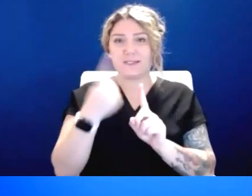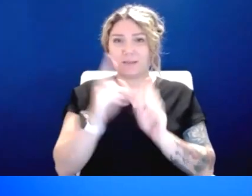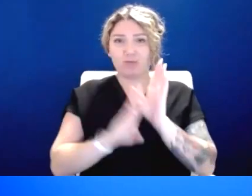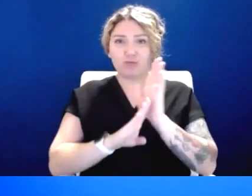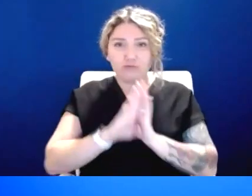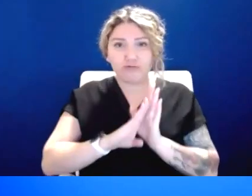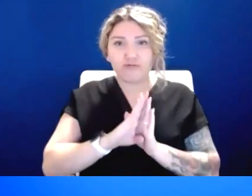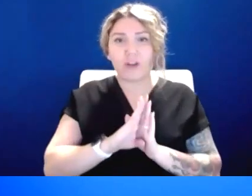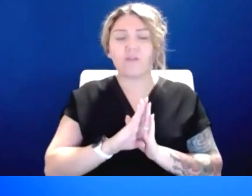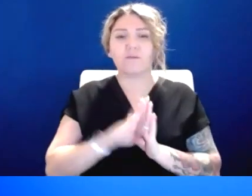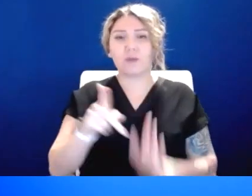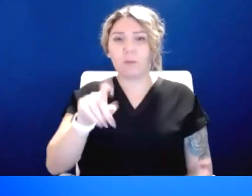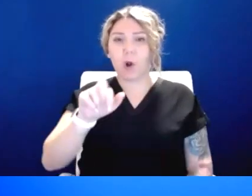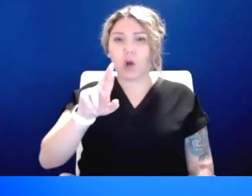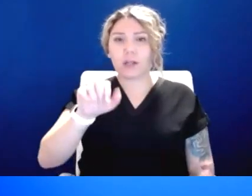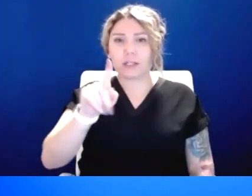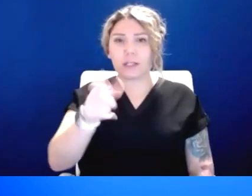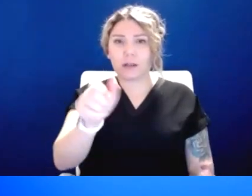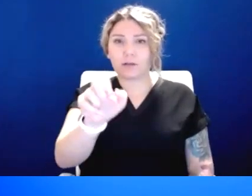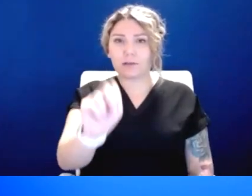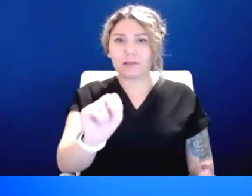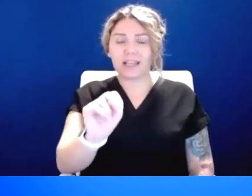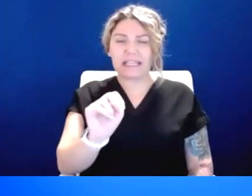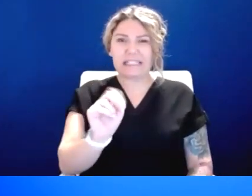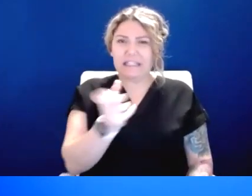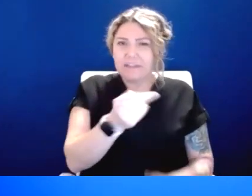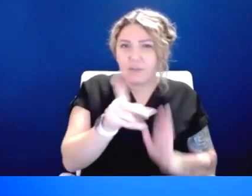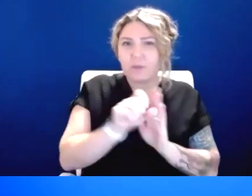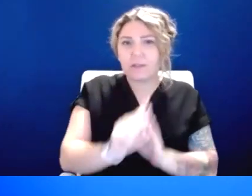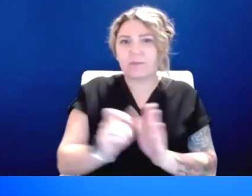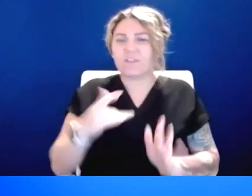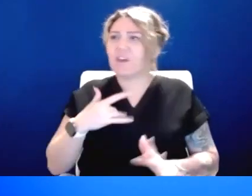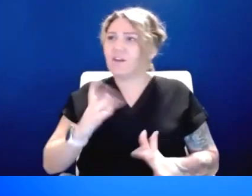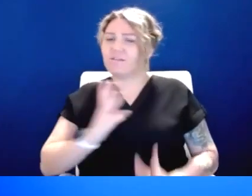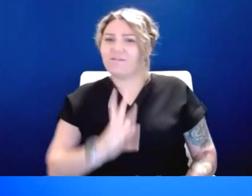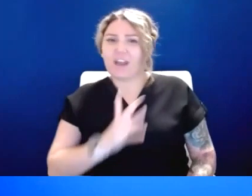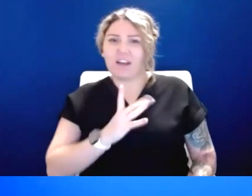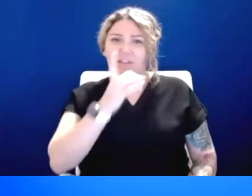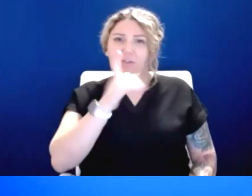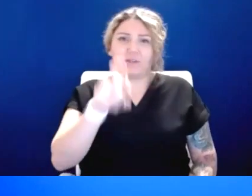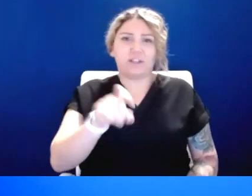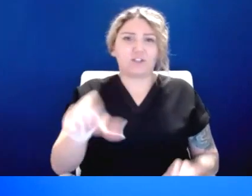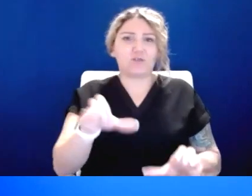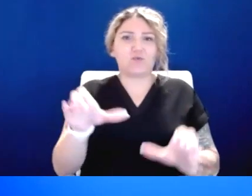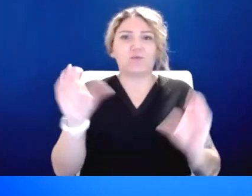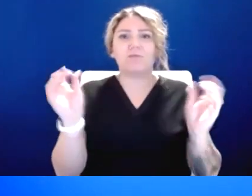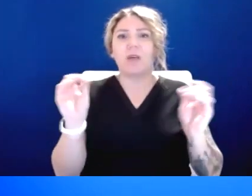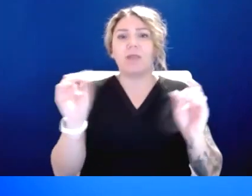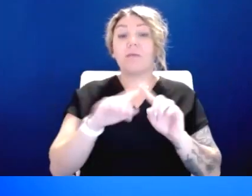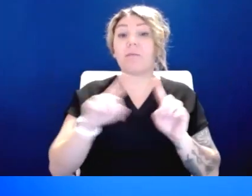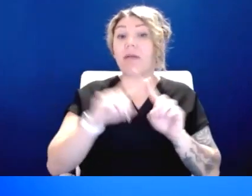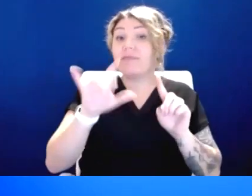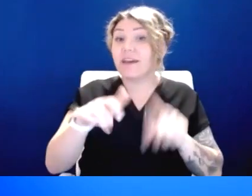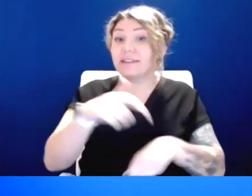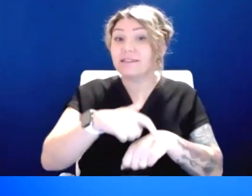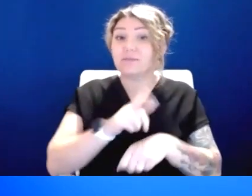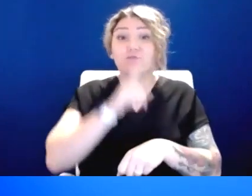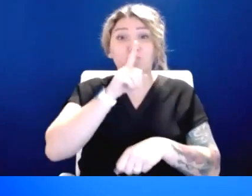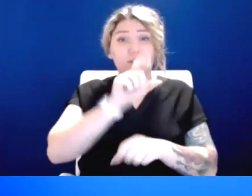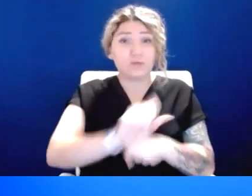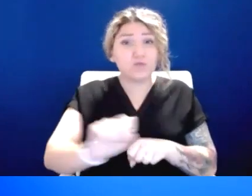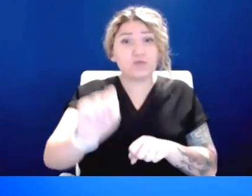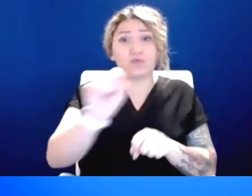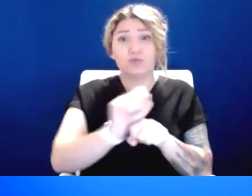few symptoms that they often feel like, I'm fine, I don't need to do anything. But that's the time when they really have to work hard,